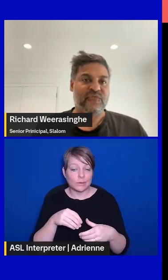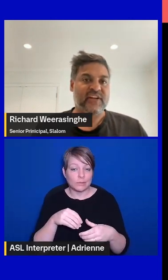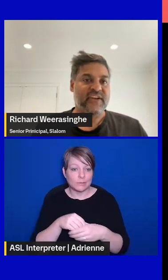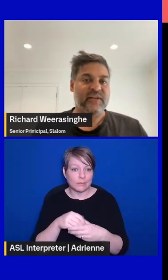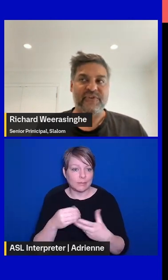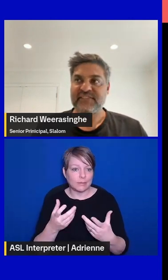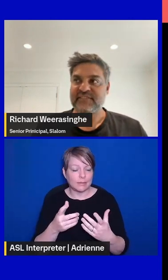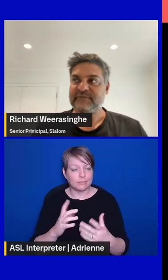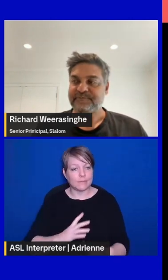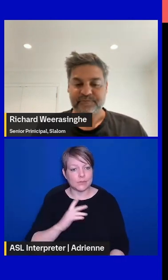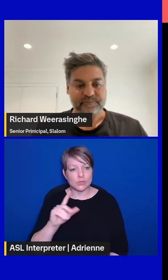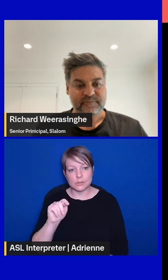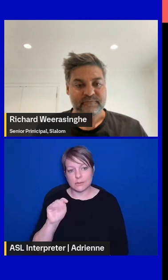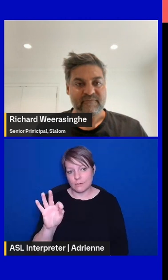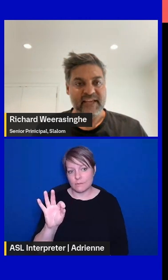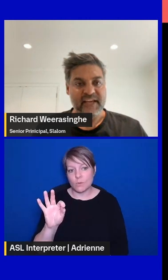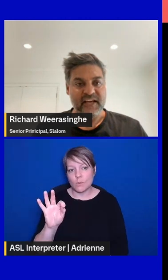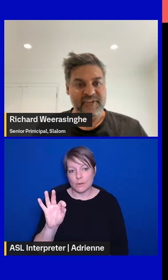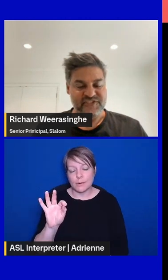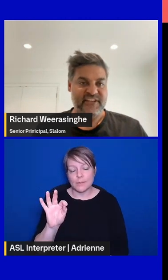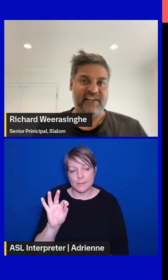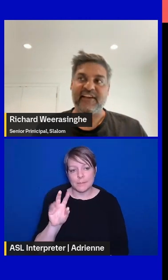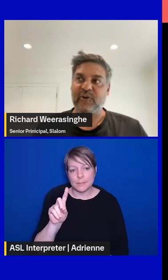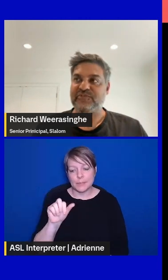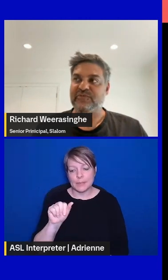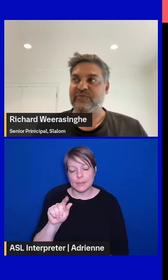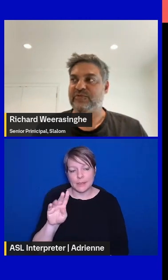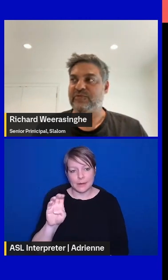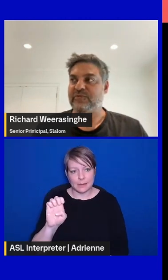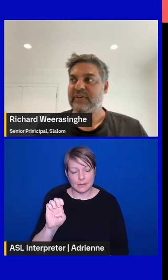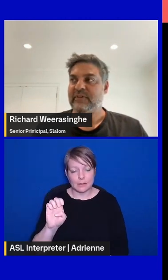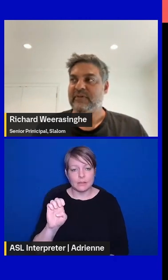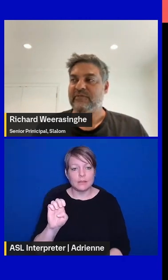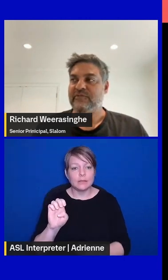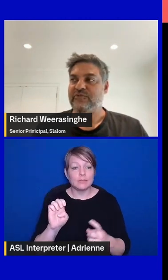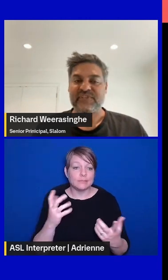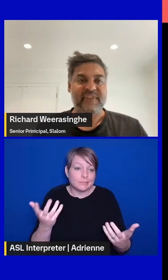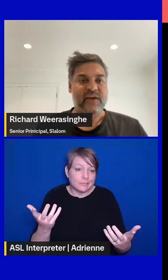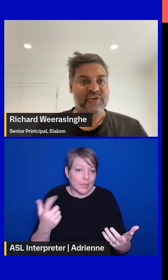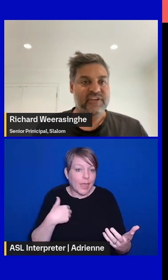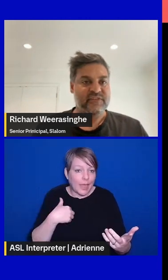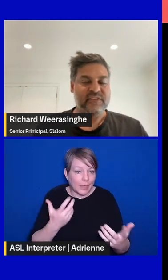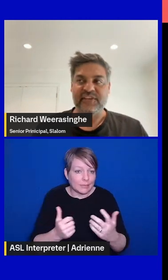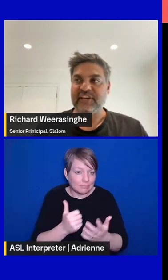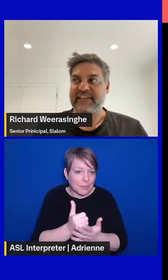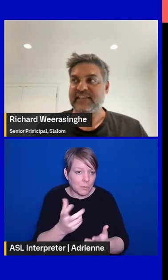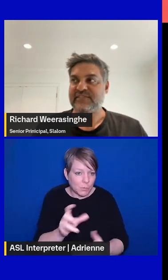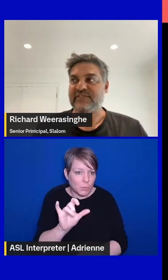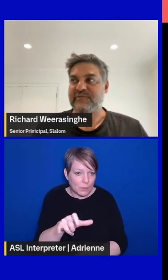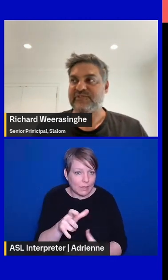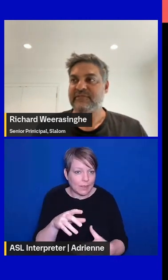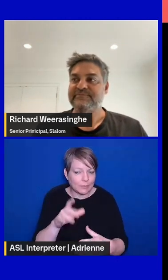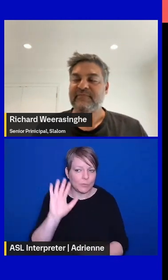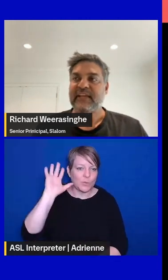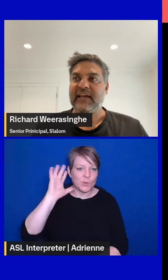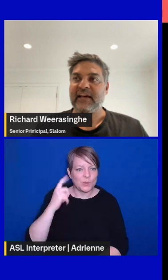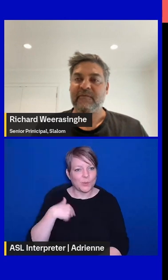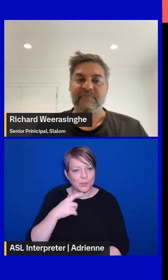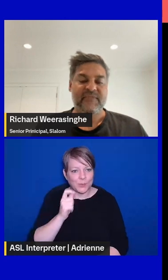Terraform provider for AWS. Incidentally, I helped to do some of that work in the early days, so that's